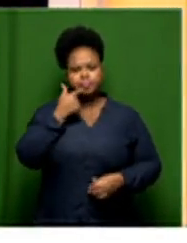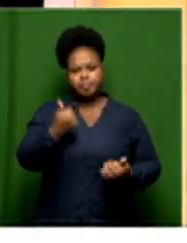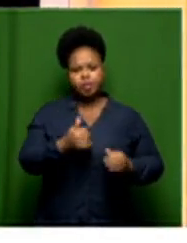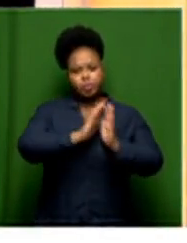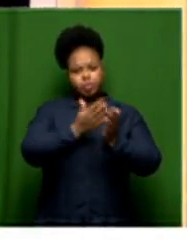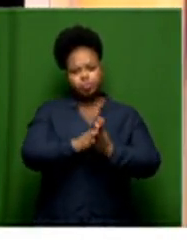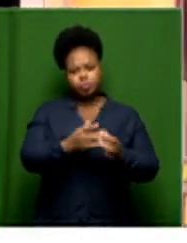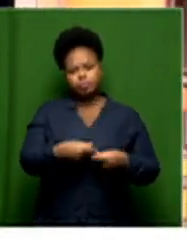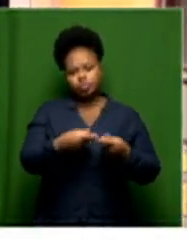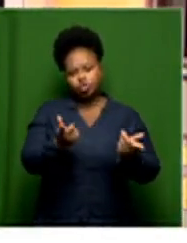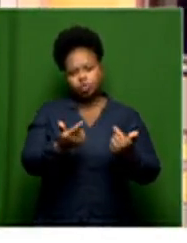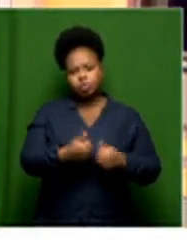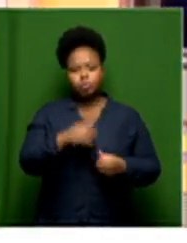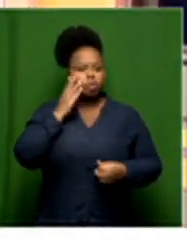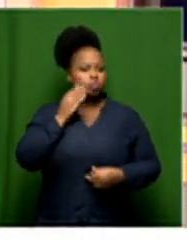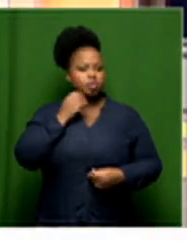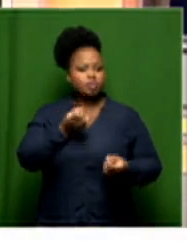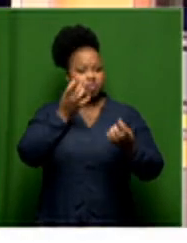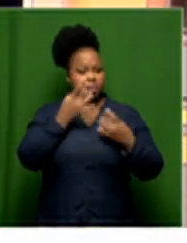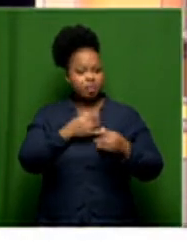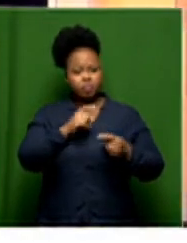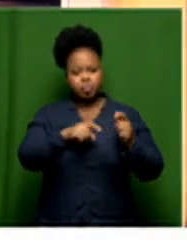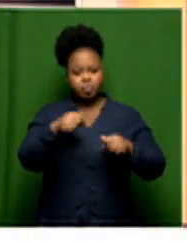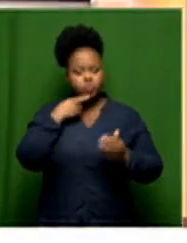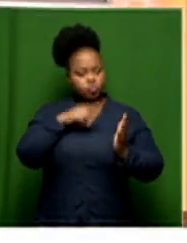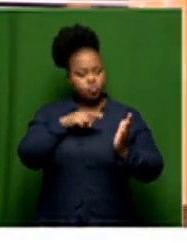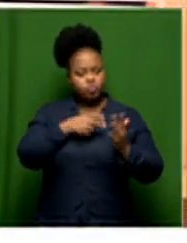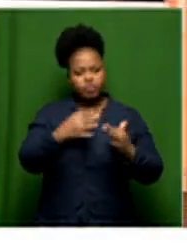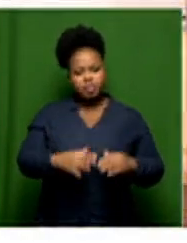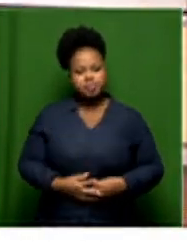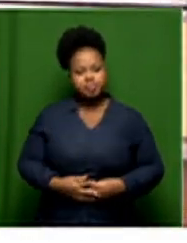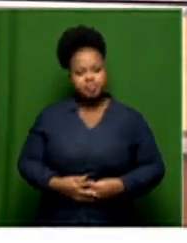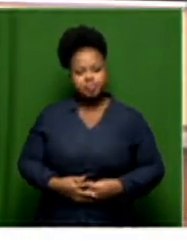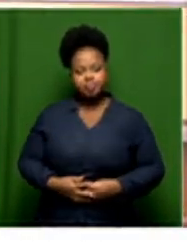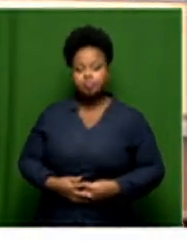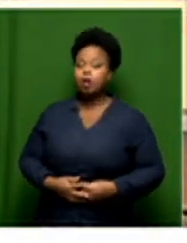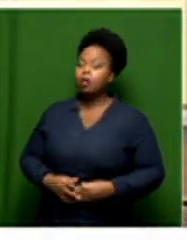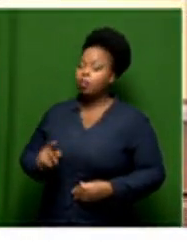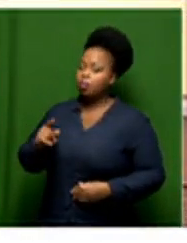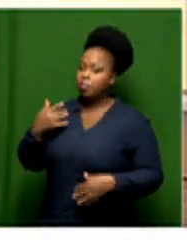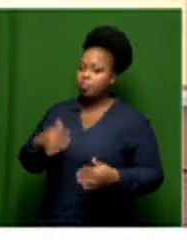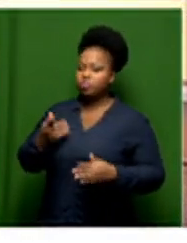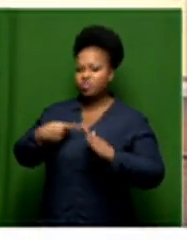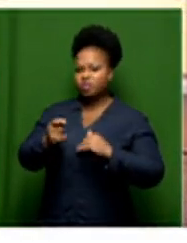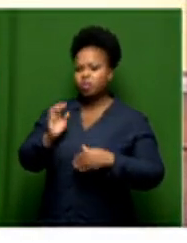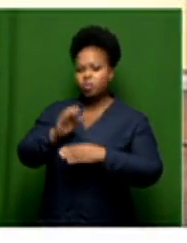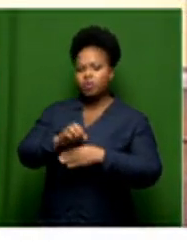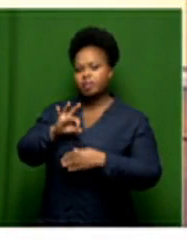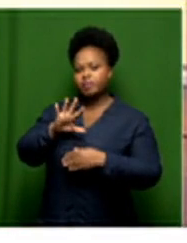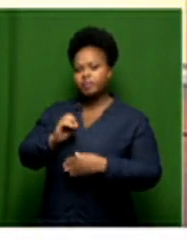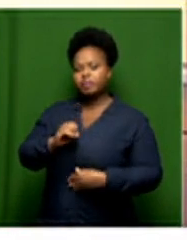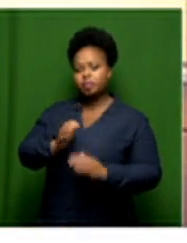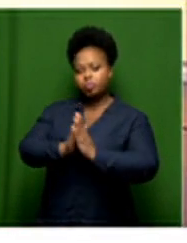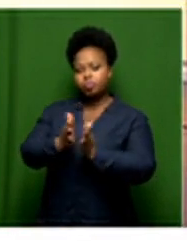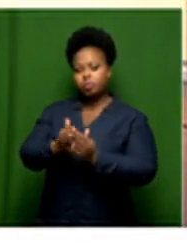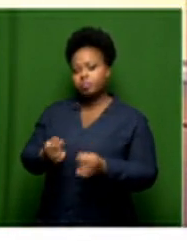this book. How is the experience and feedback been like from those that have read it? Look, it's been phenomenal. We've sold, I think, over 350 books.